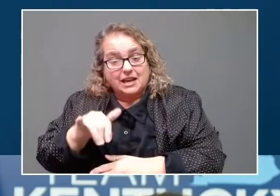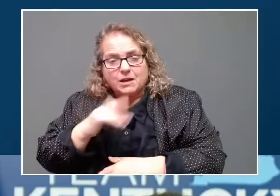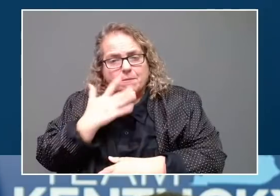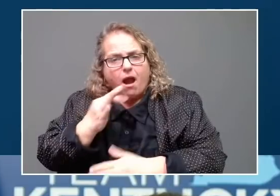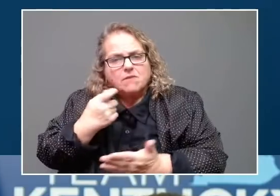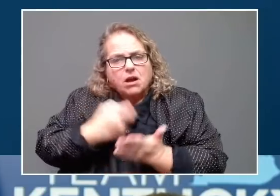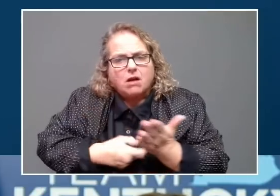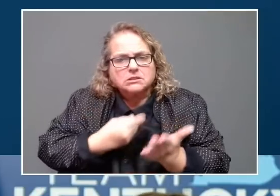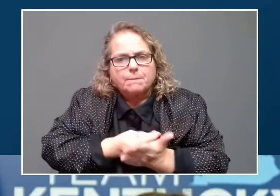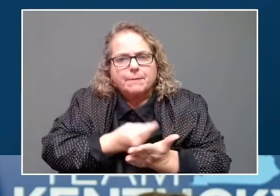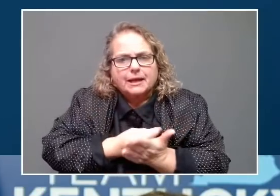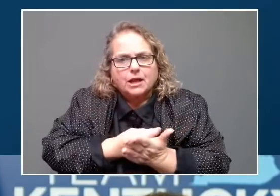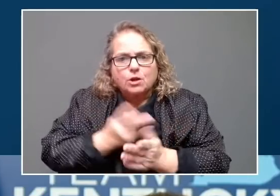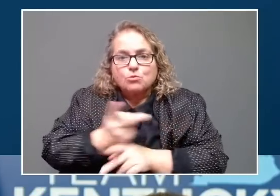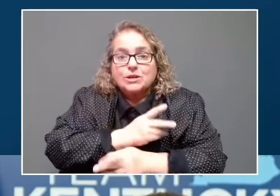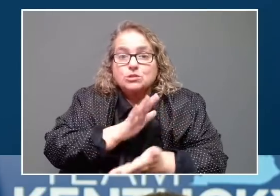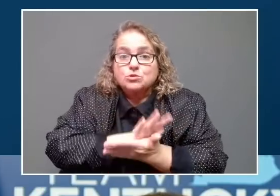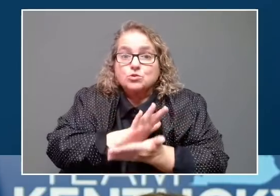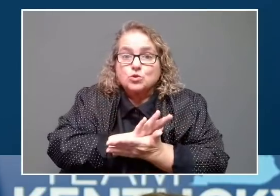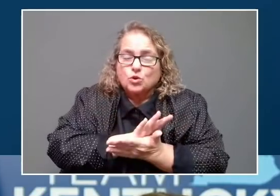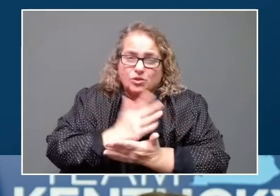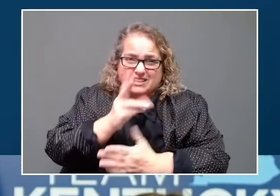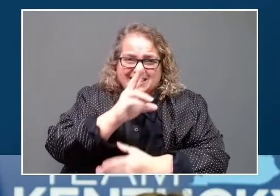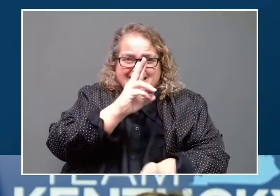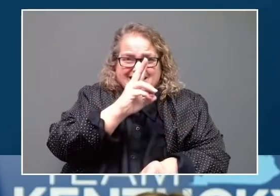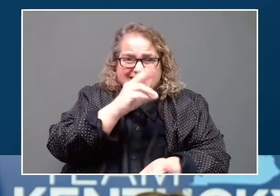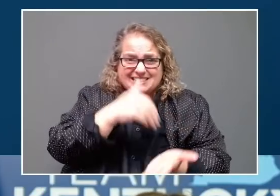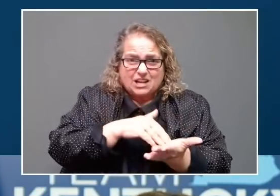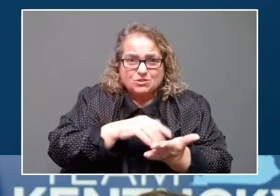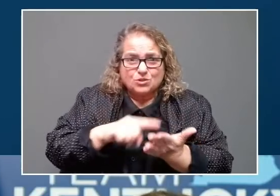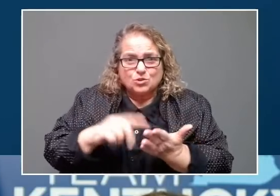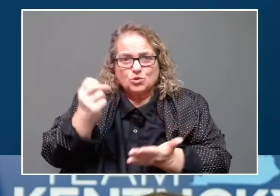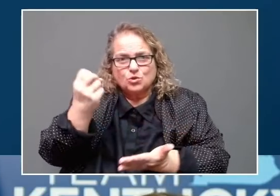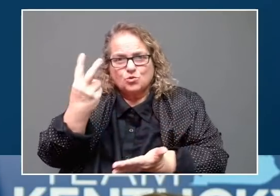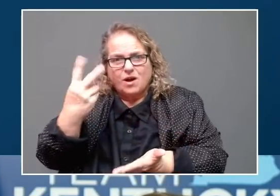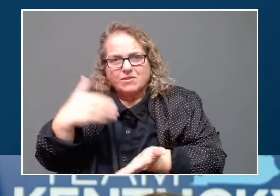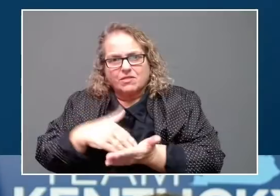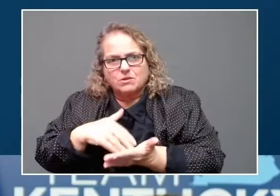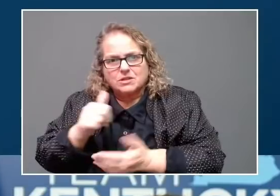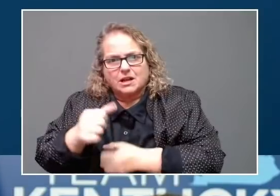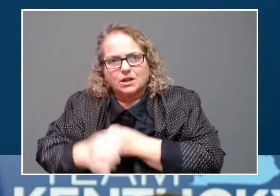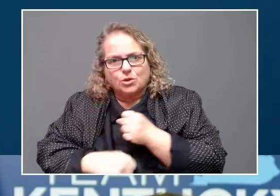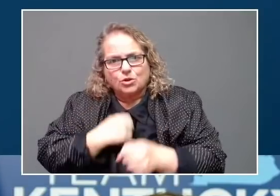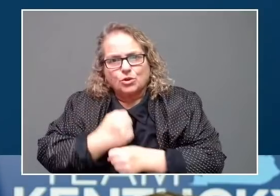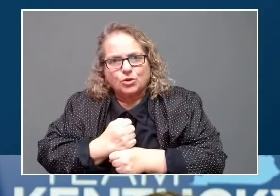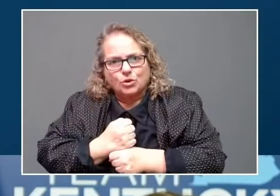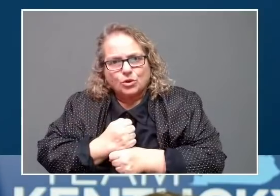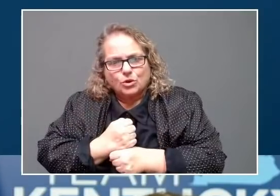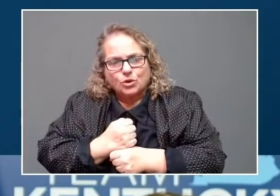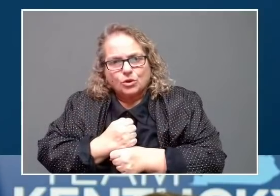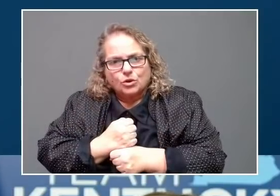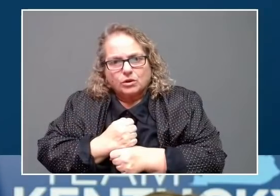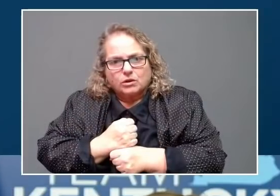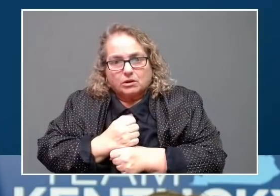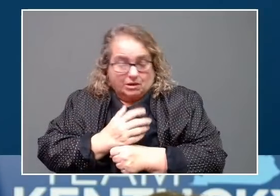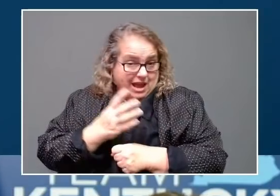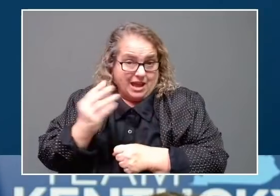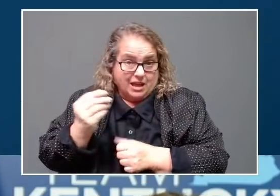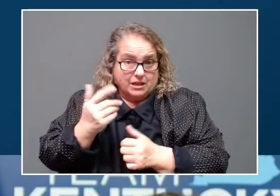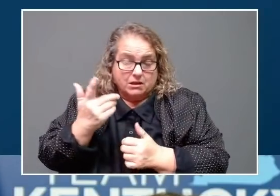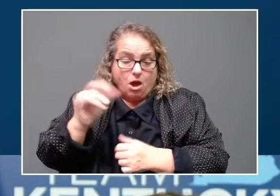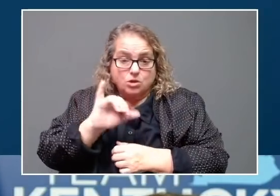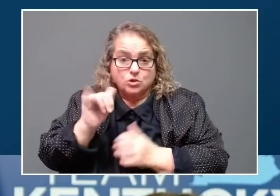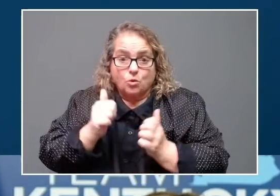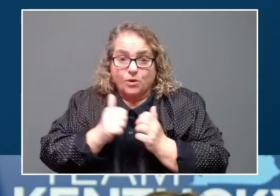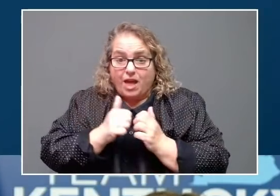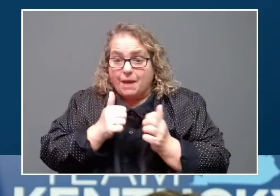can range from anywhere from $6,000 to $12,000 a year. Beyond families, there is also a significant